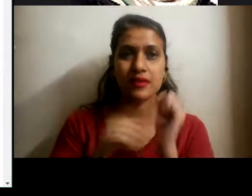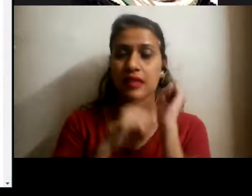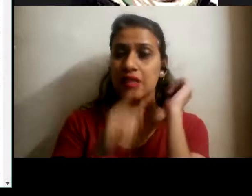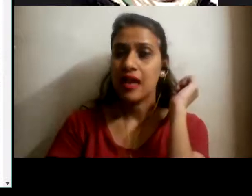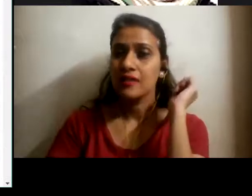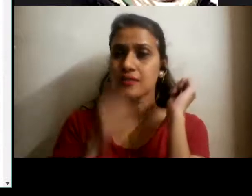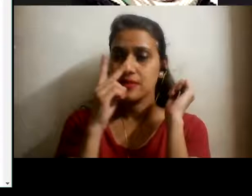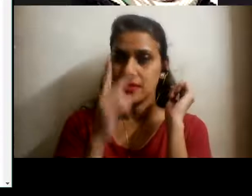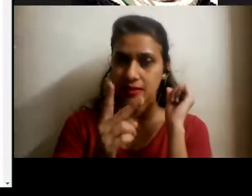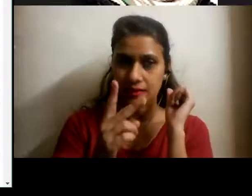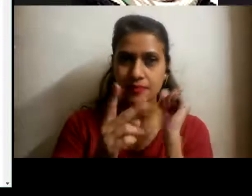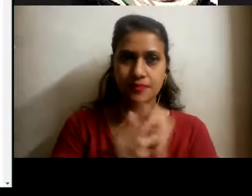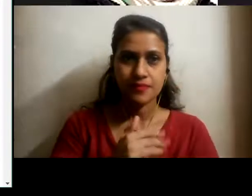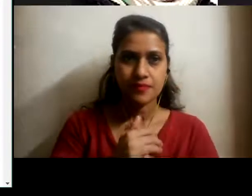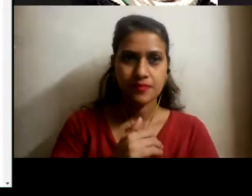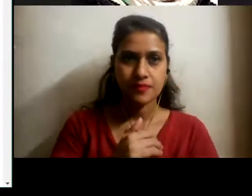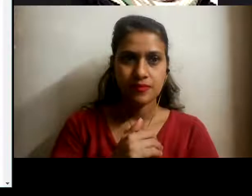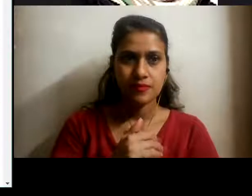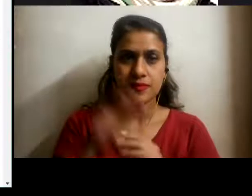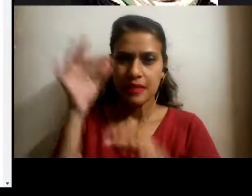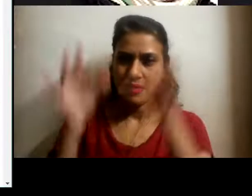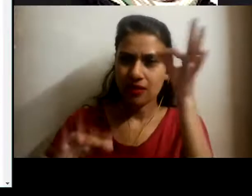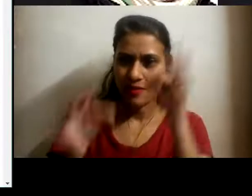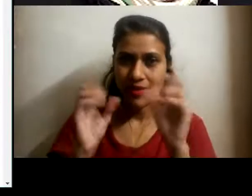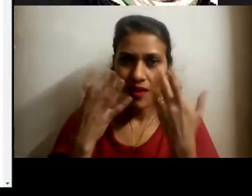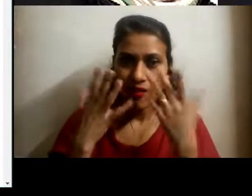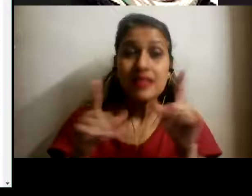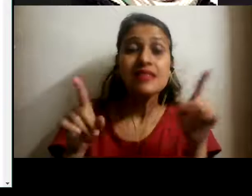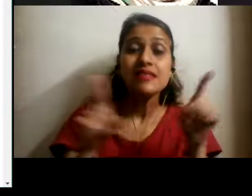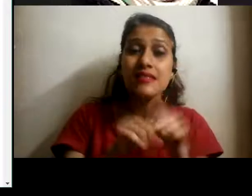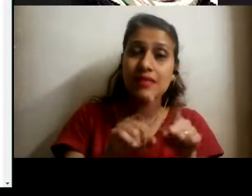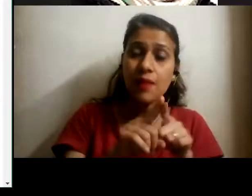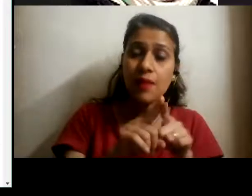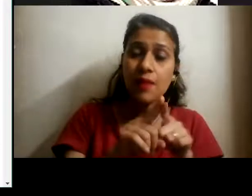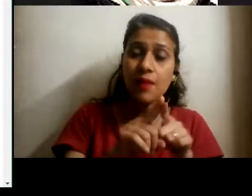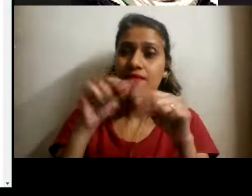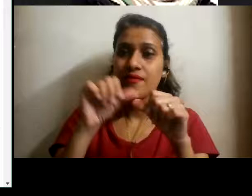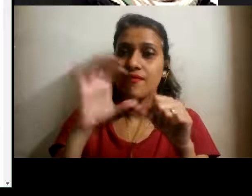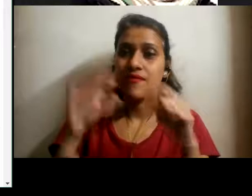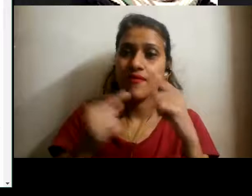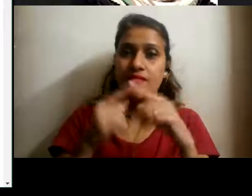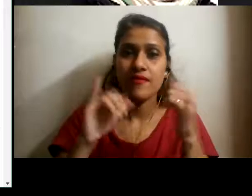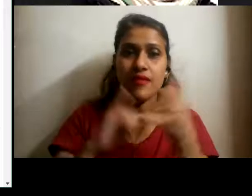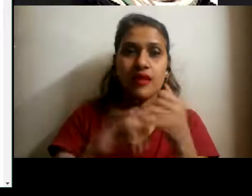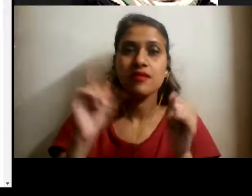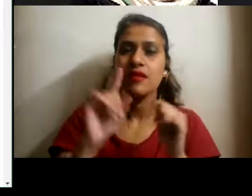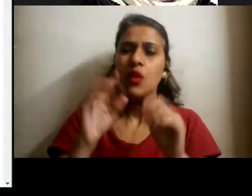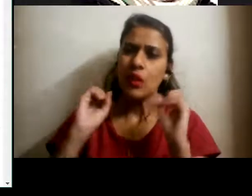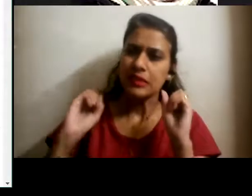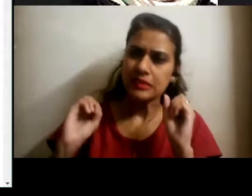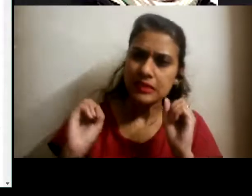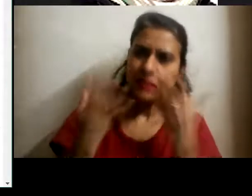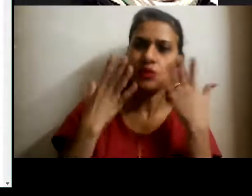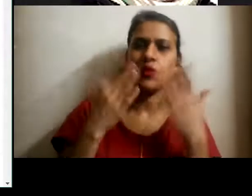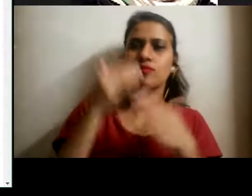case, there the judgment is given. Similarly, the facts of any case are discussed in the very initial pages